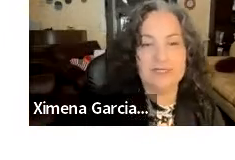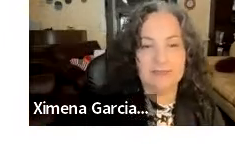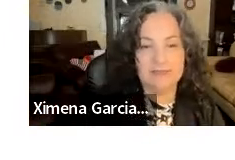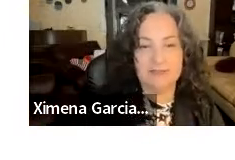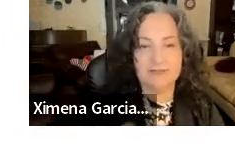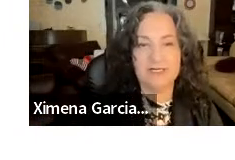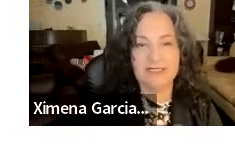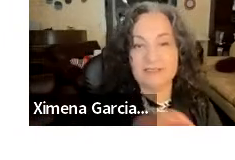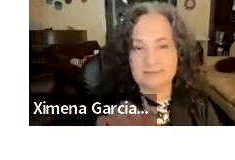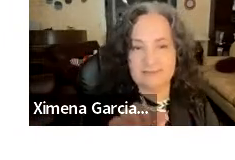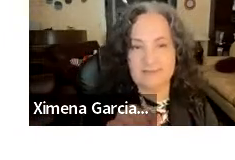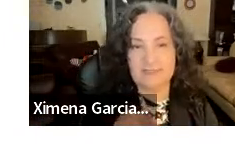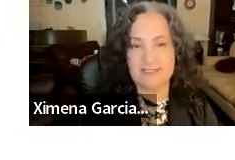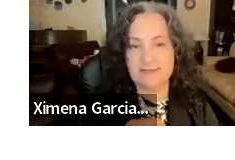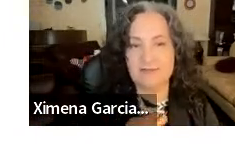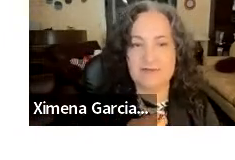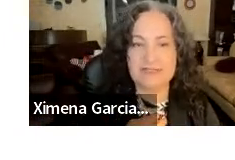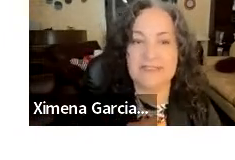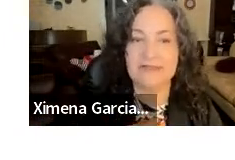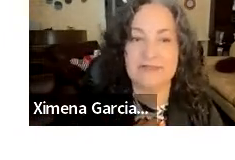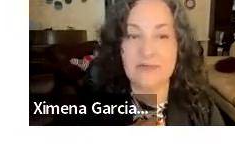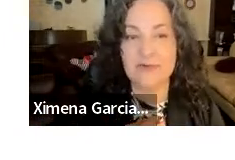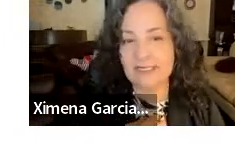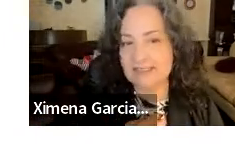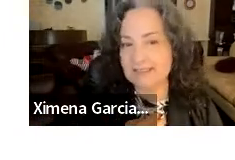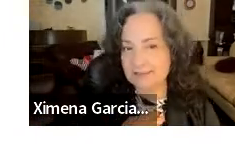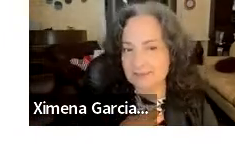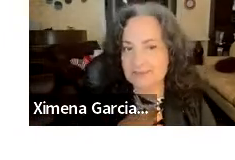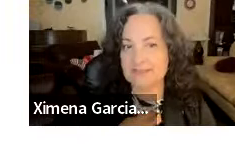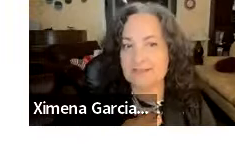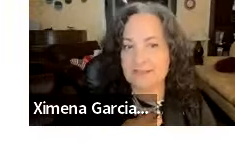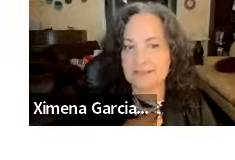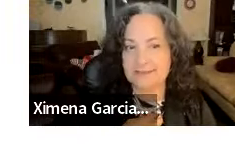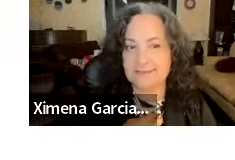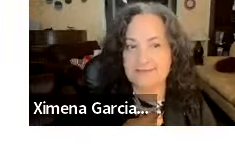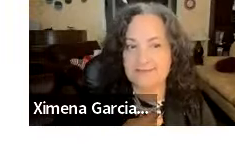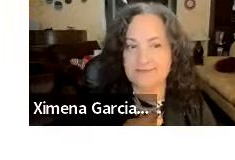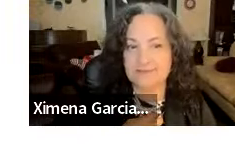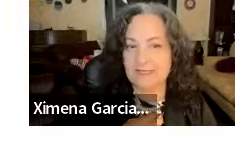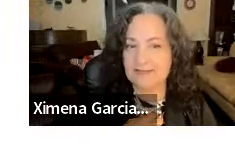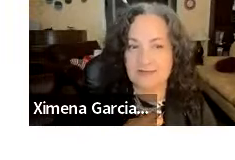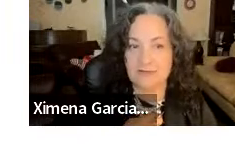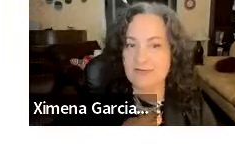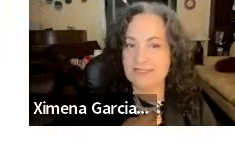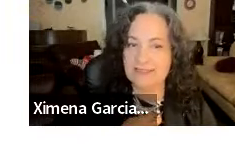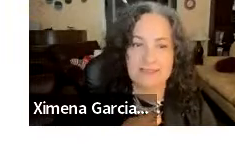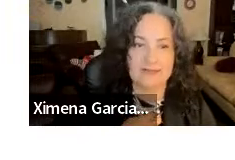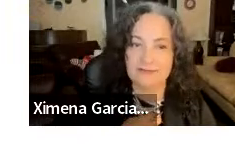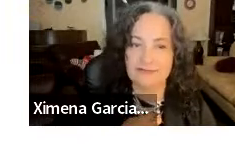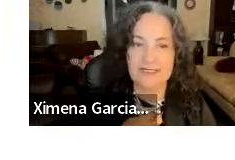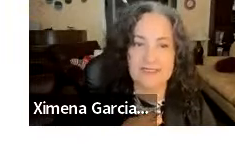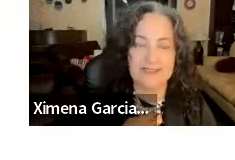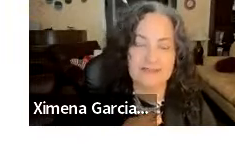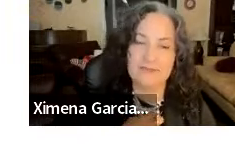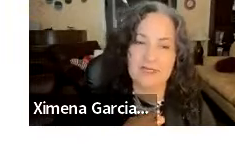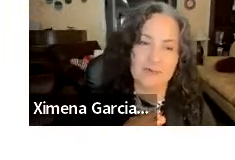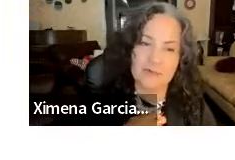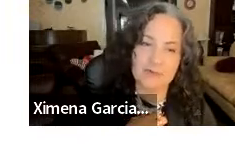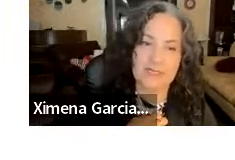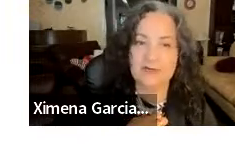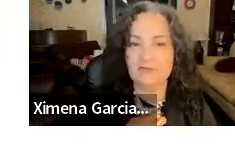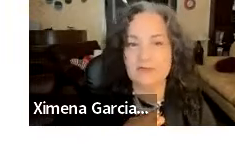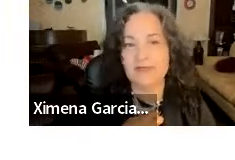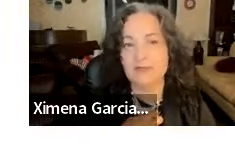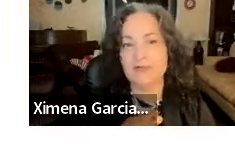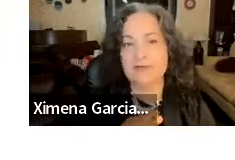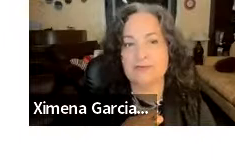I've tried it sort of as a secret shopper, and it seems like new vaccine, you can find it, you can make an